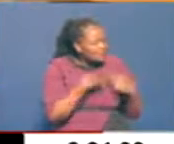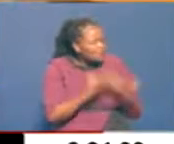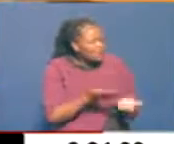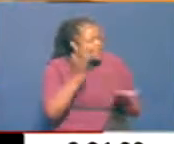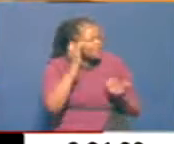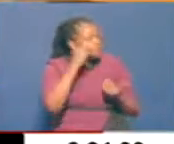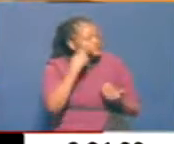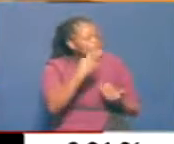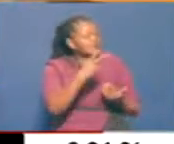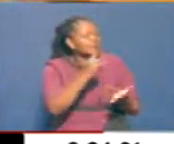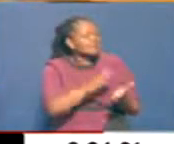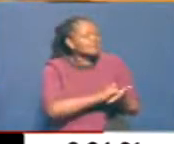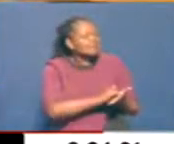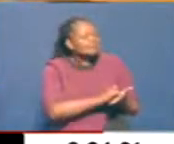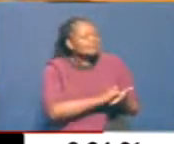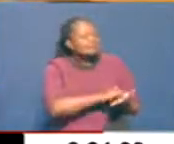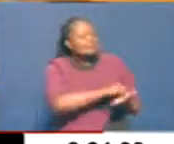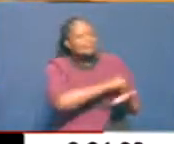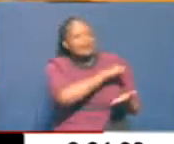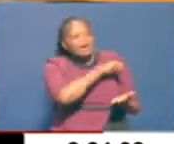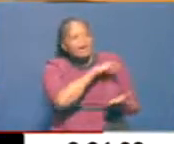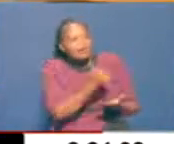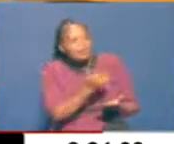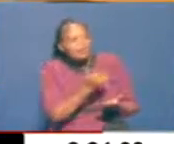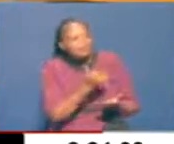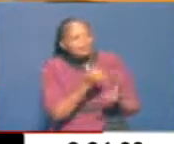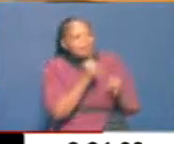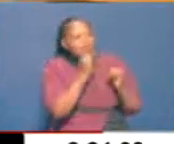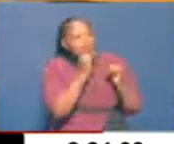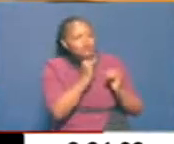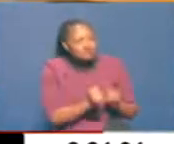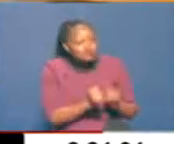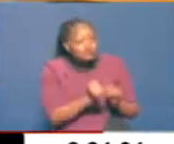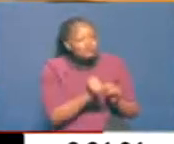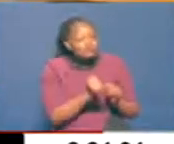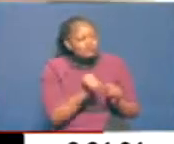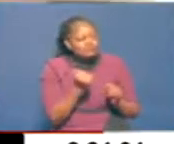see another cycle? Because clearly it's a tiresome experience.